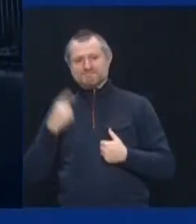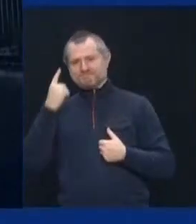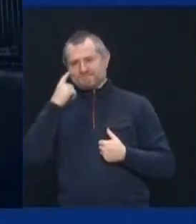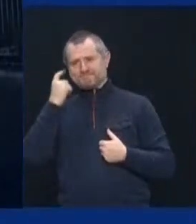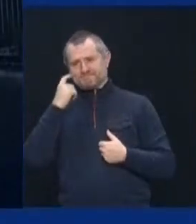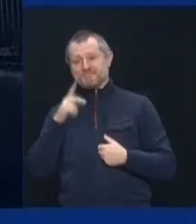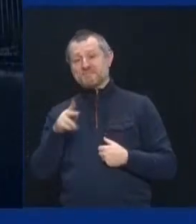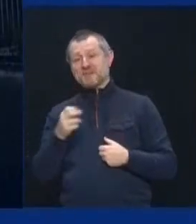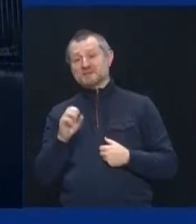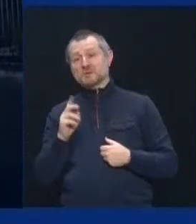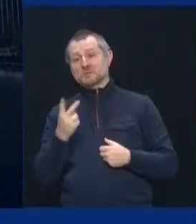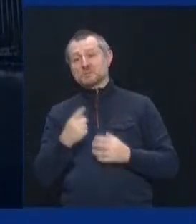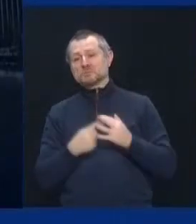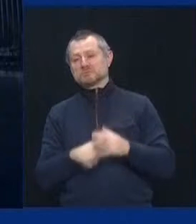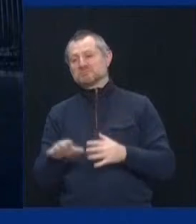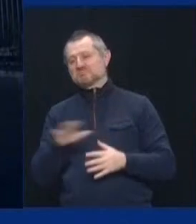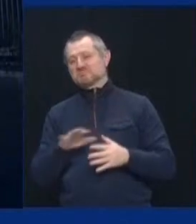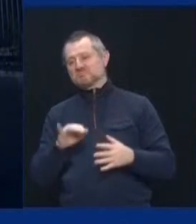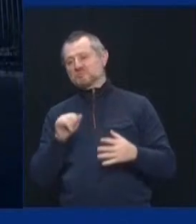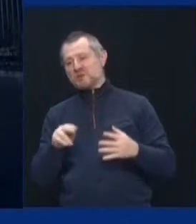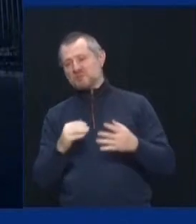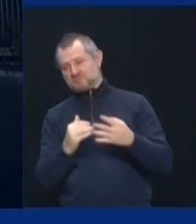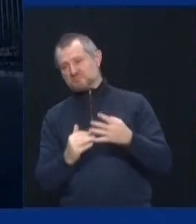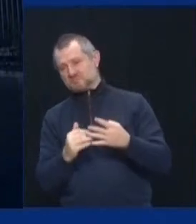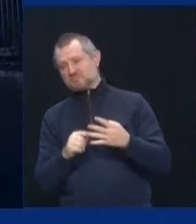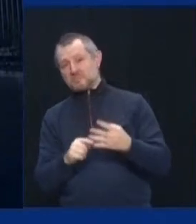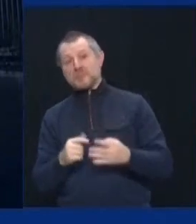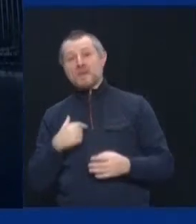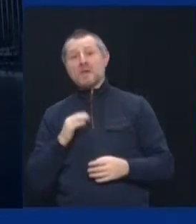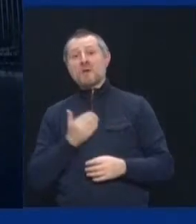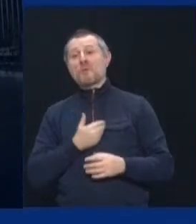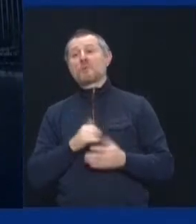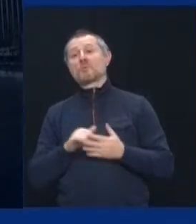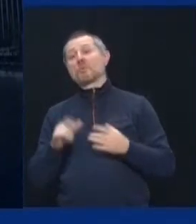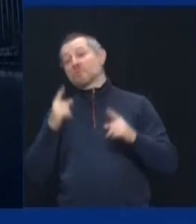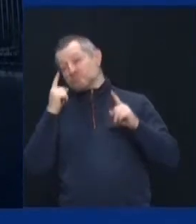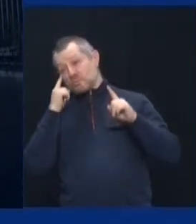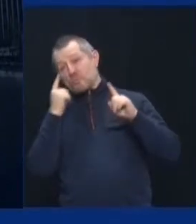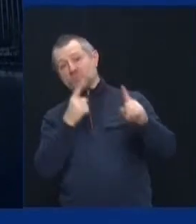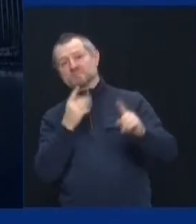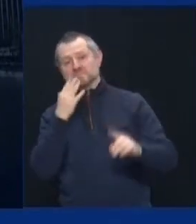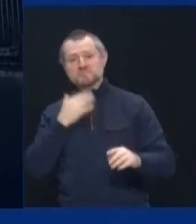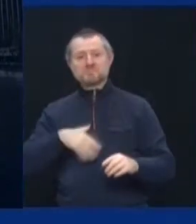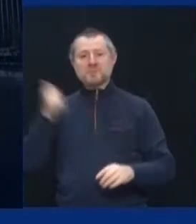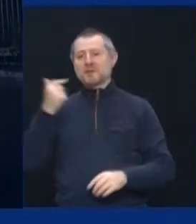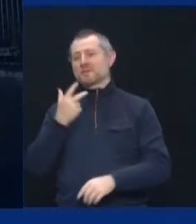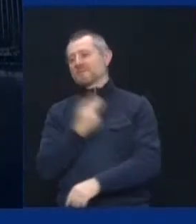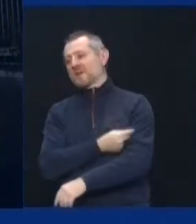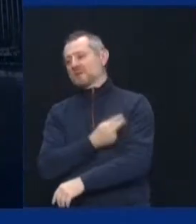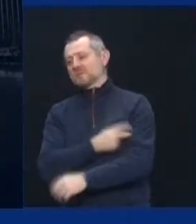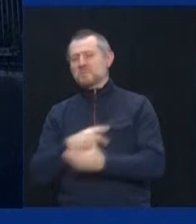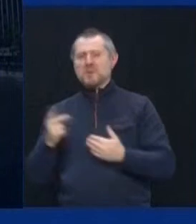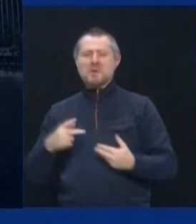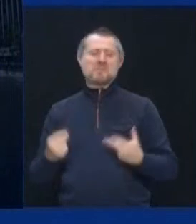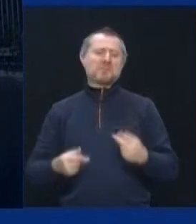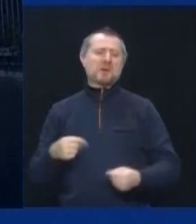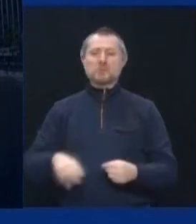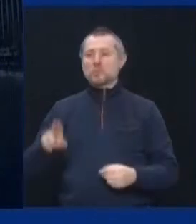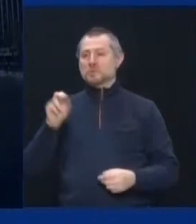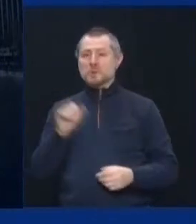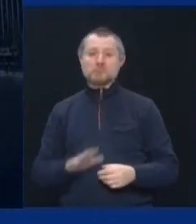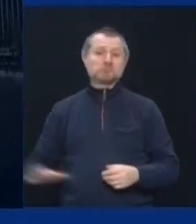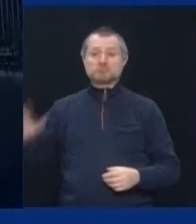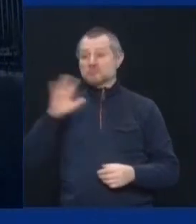late January. Our goal, best vaccine program in the United States of America. Why is that such an ambitious